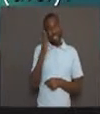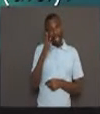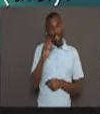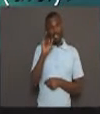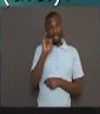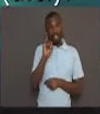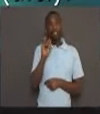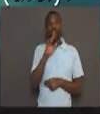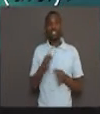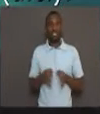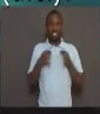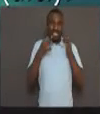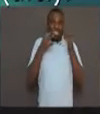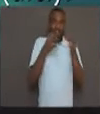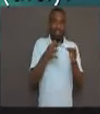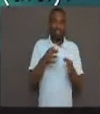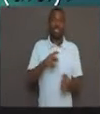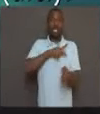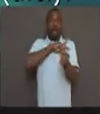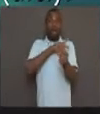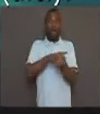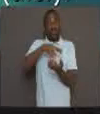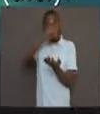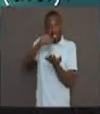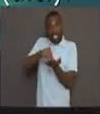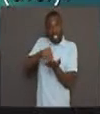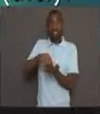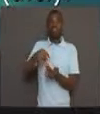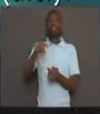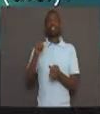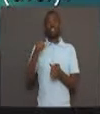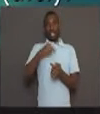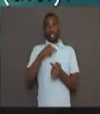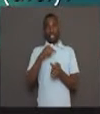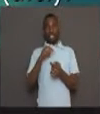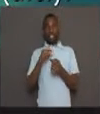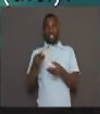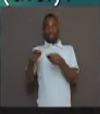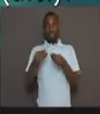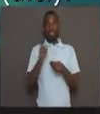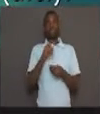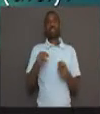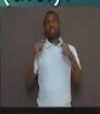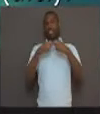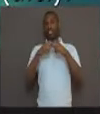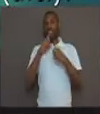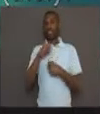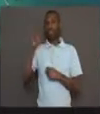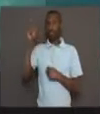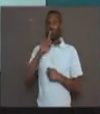is transmitted from power stations to provide us with electricity.